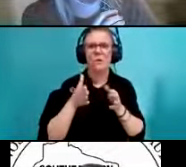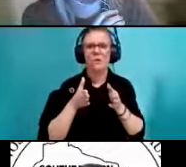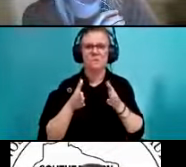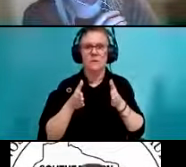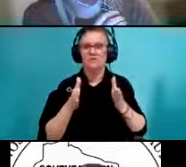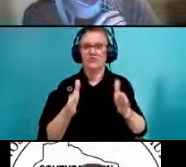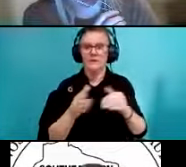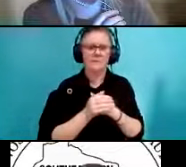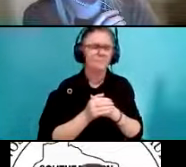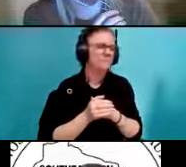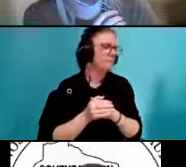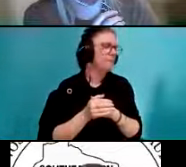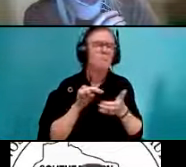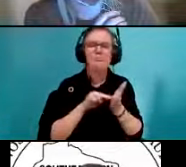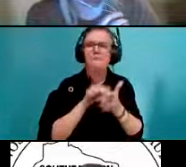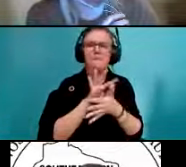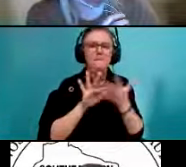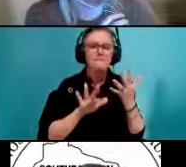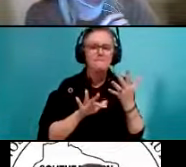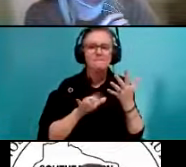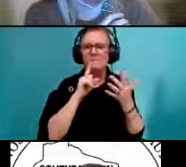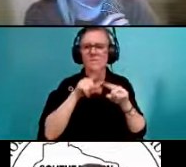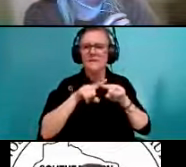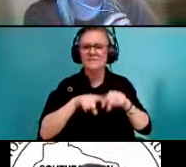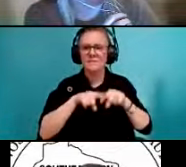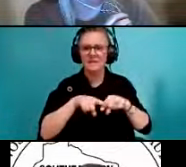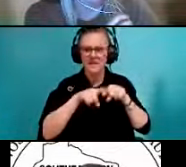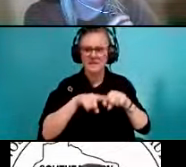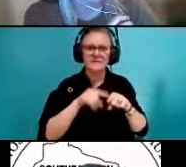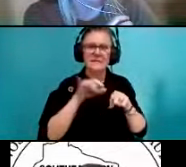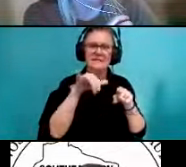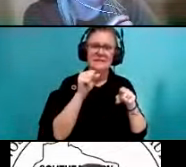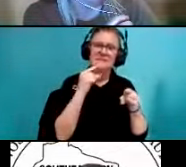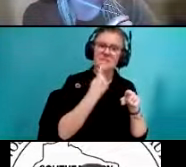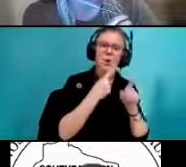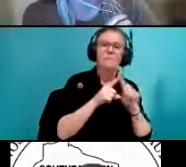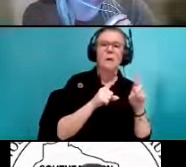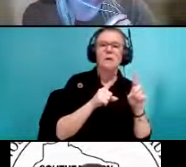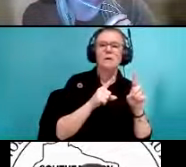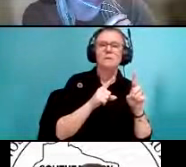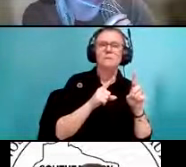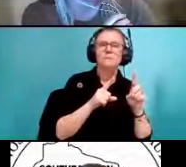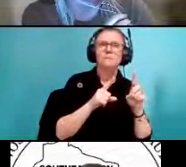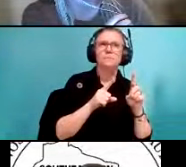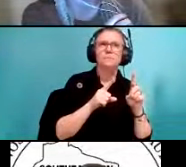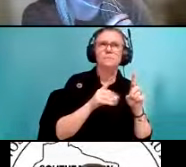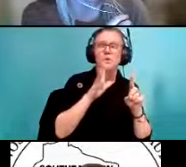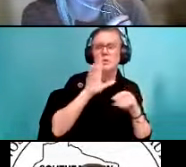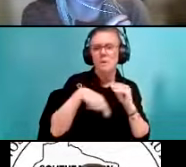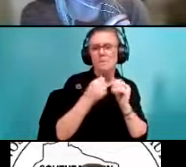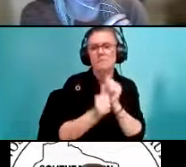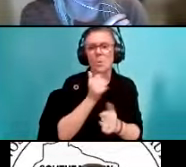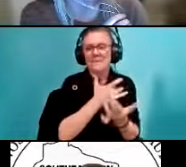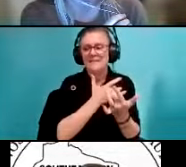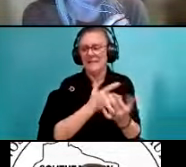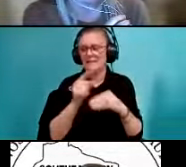So it can mean different things, of course, depending on how severe we're talking about. But really, we're talking most likely